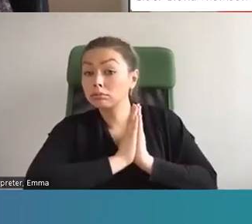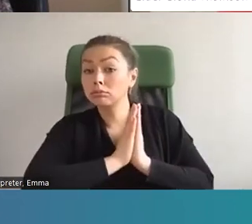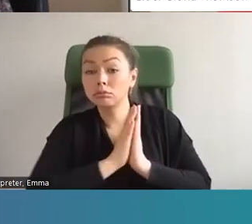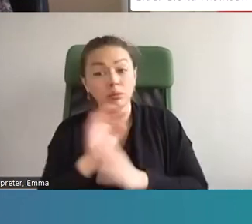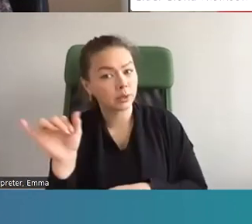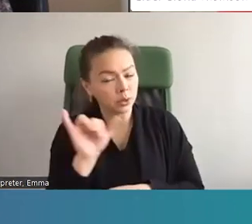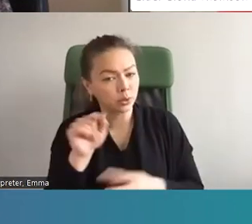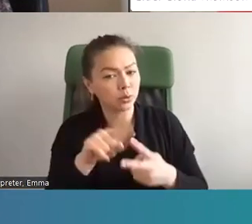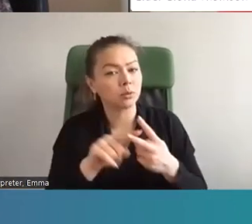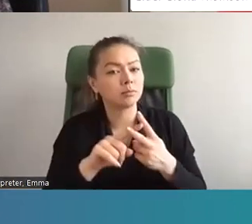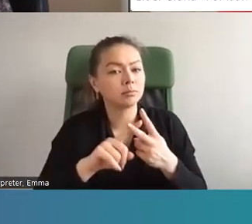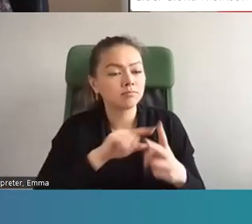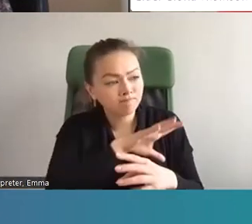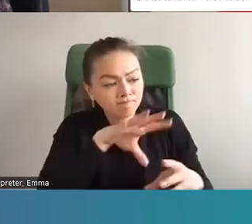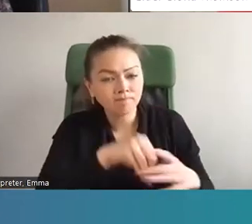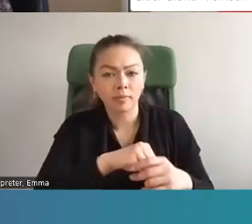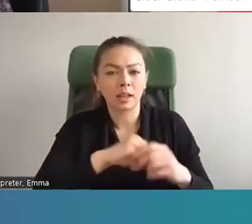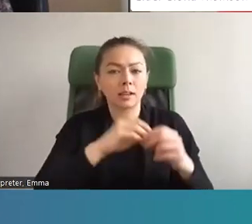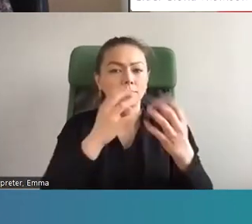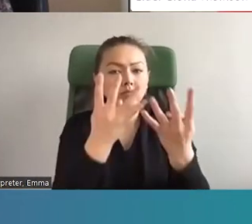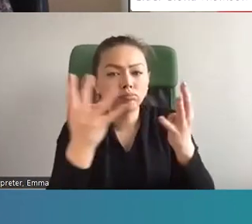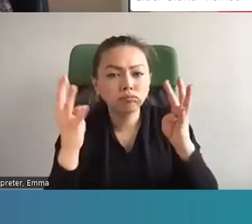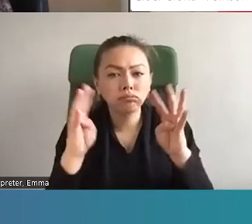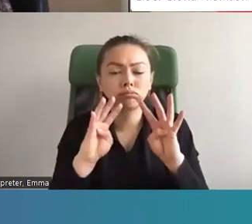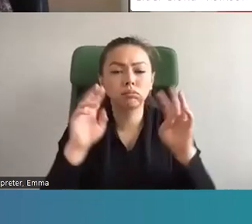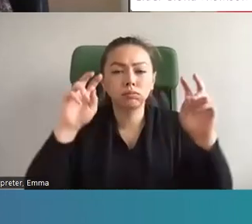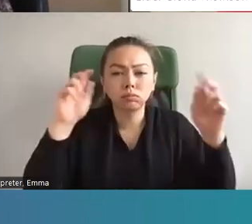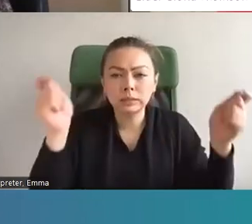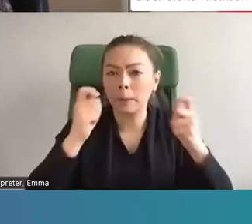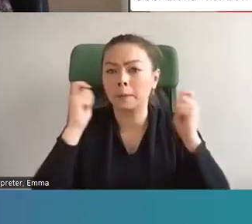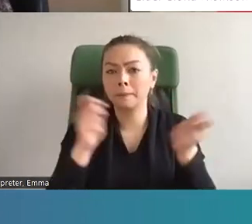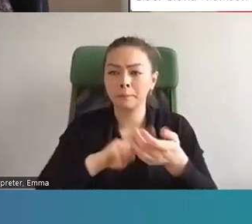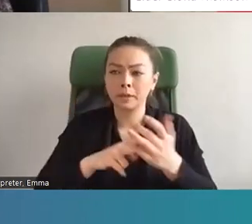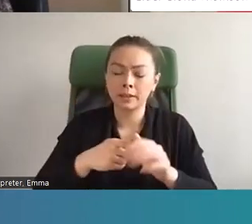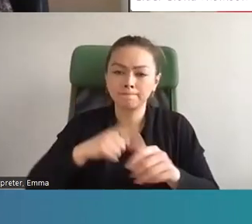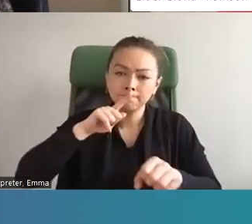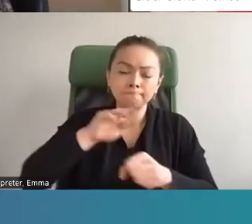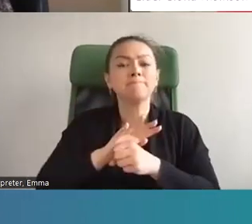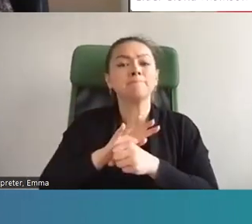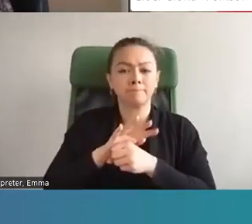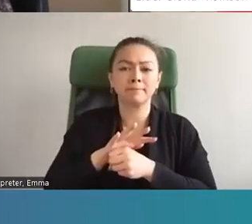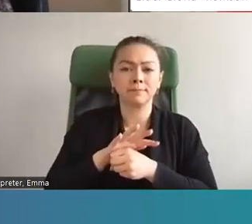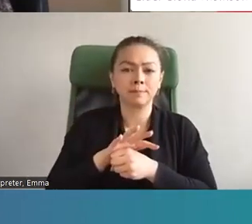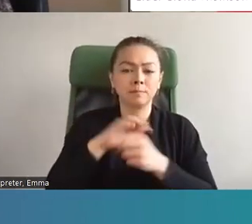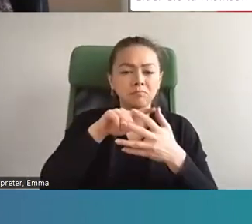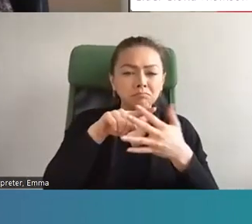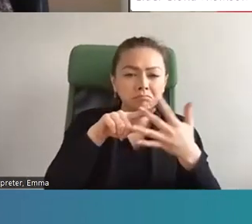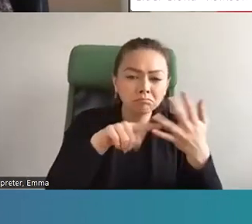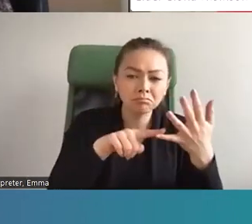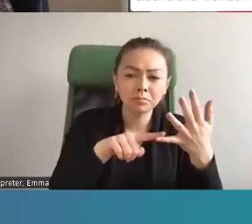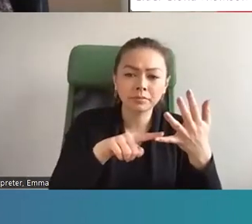that. So I think that, you know, all of these things are really valid and